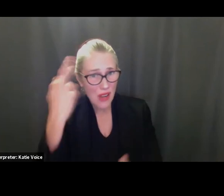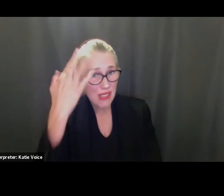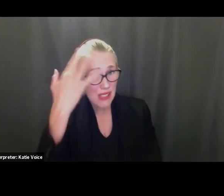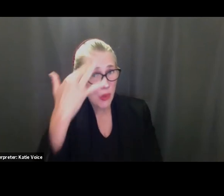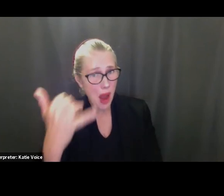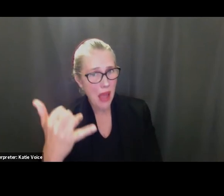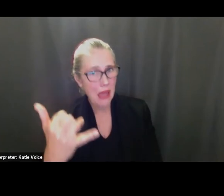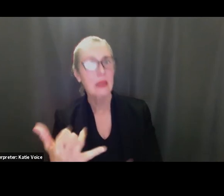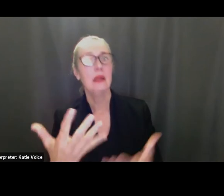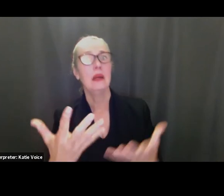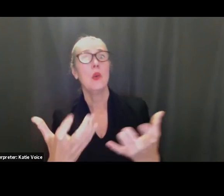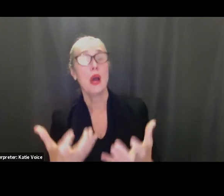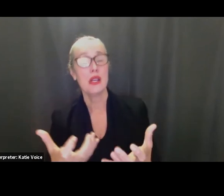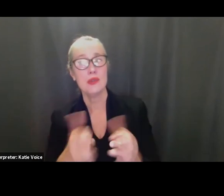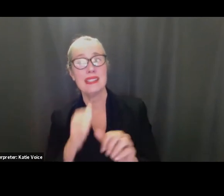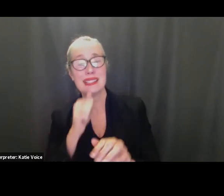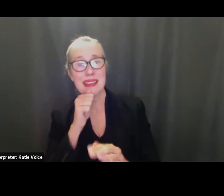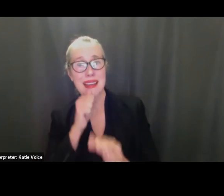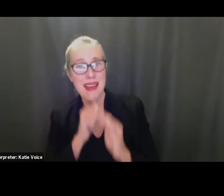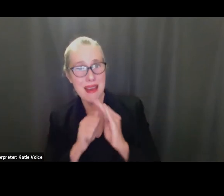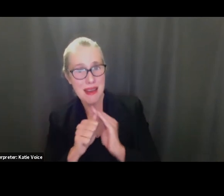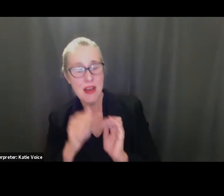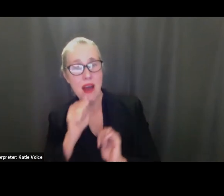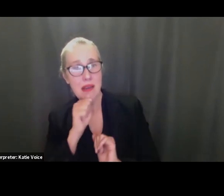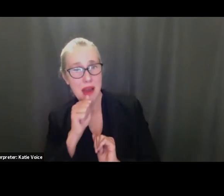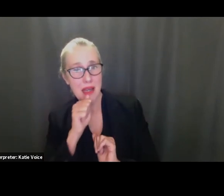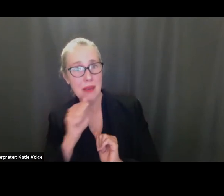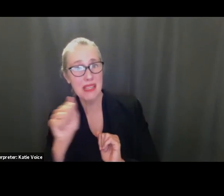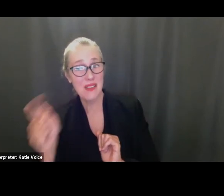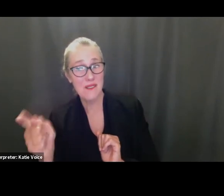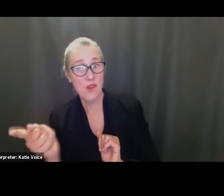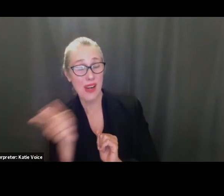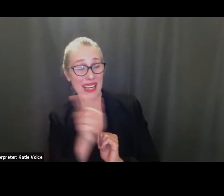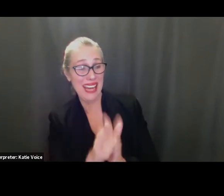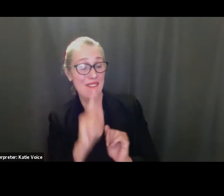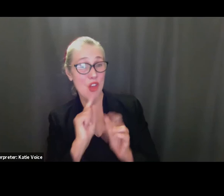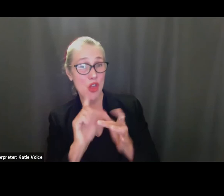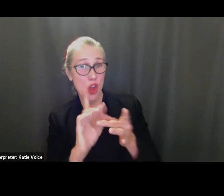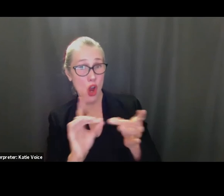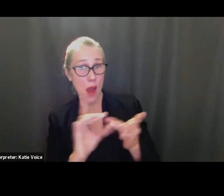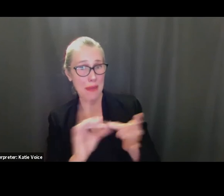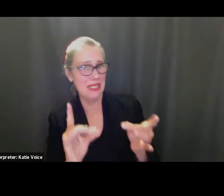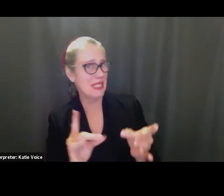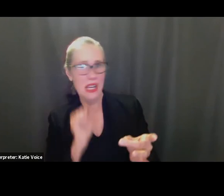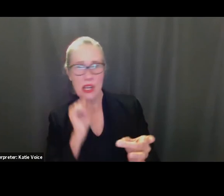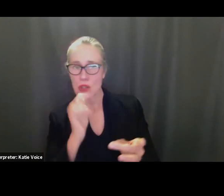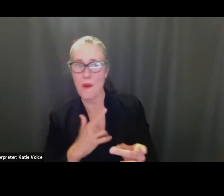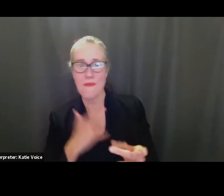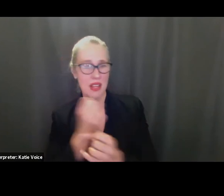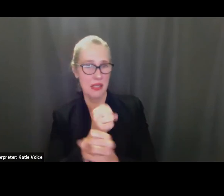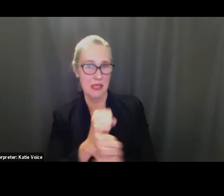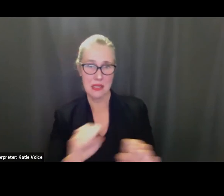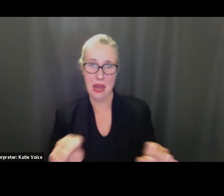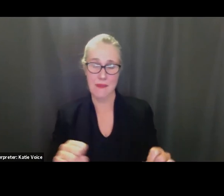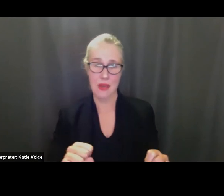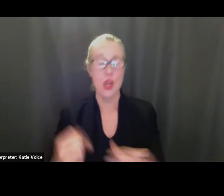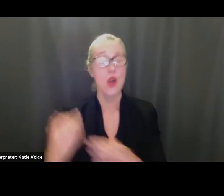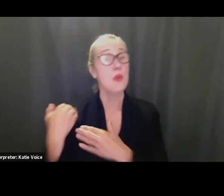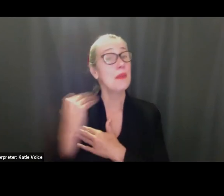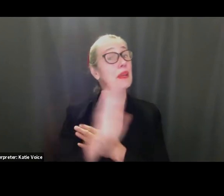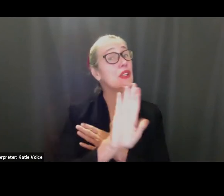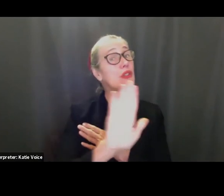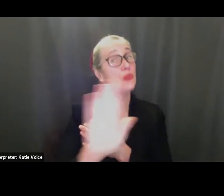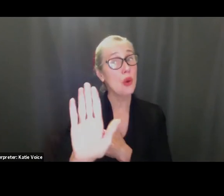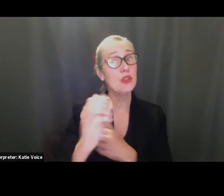remain anonymous for the comments that were shared um and that they named they don't feel safe it is your responsibility to